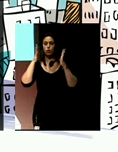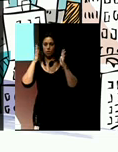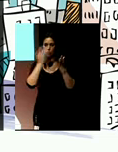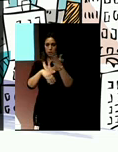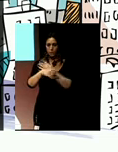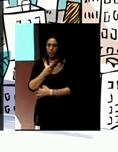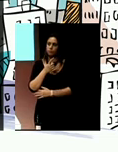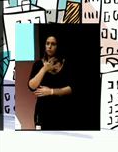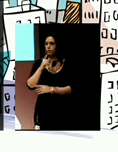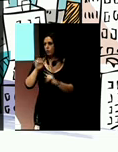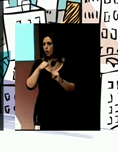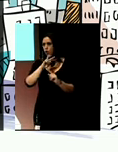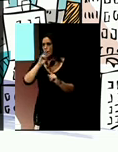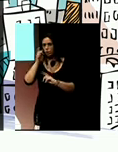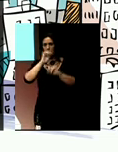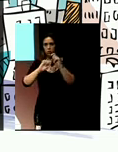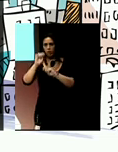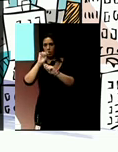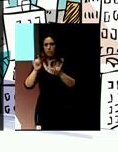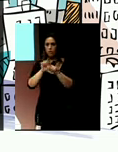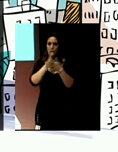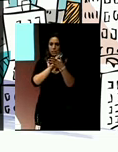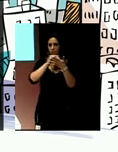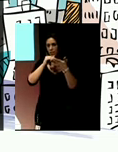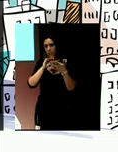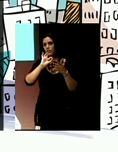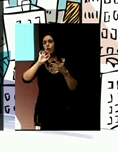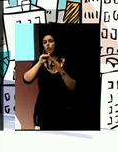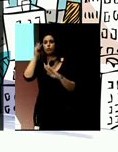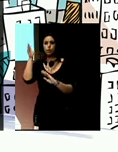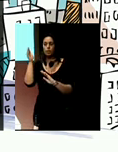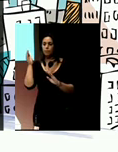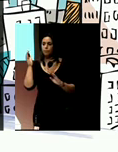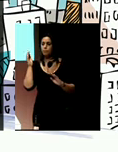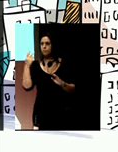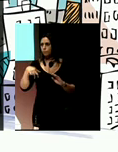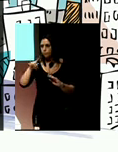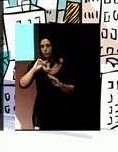and then to the organizations, regional and national organizations that